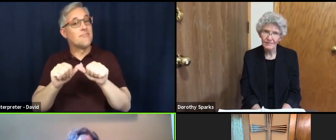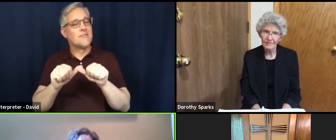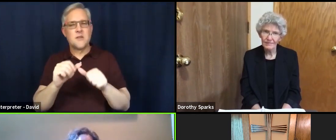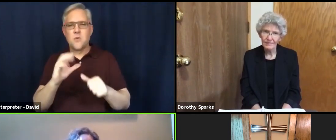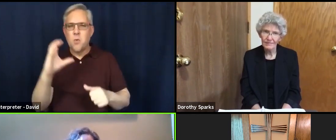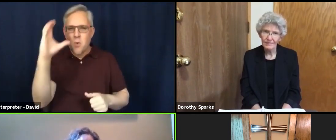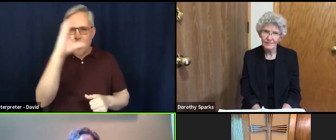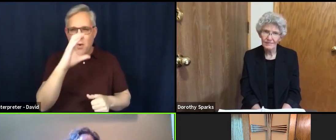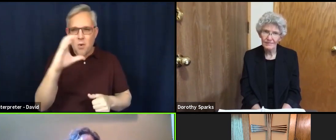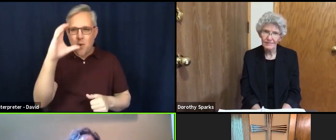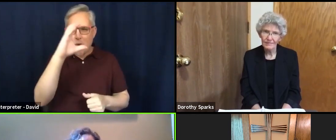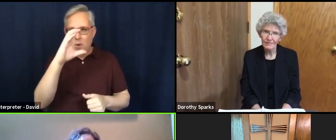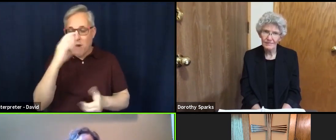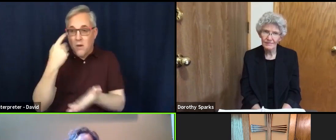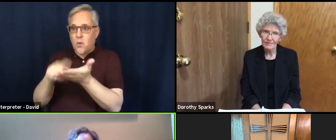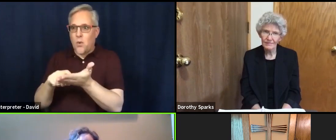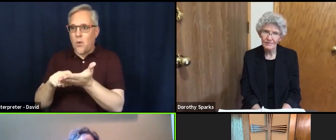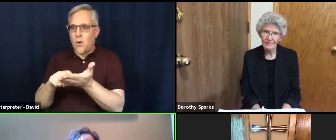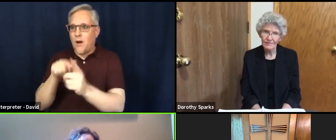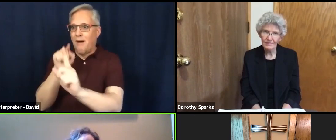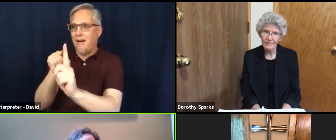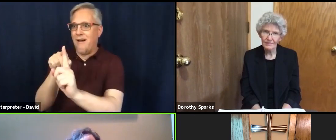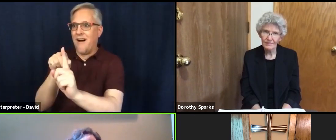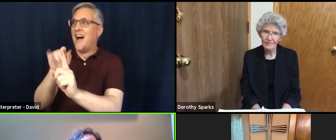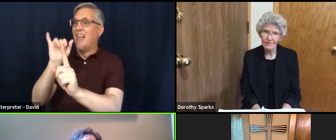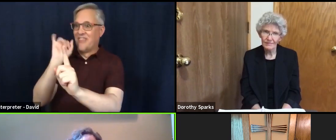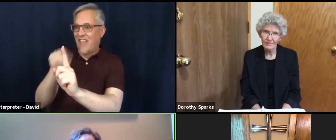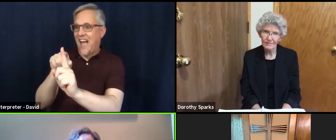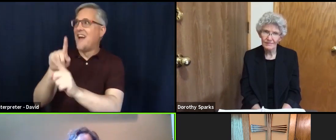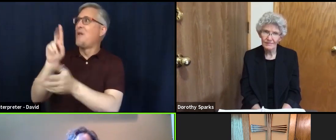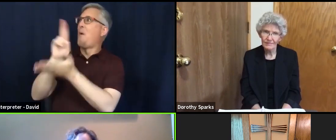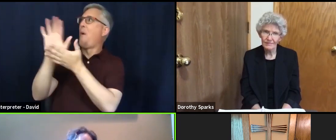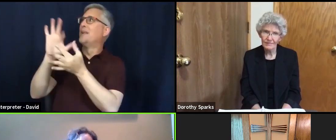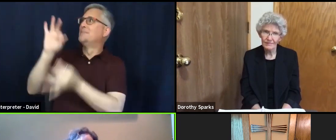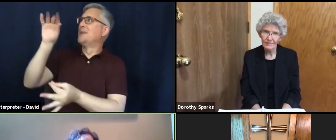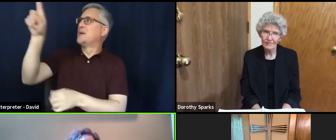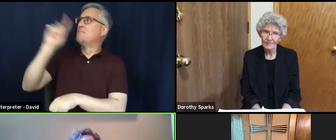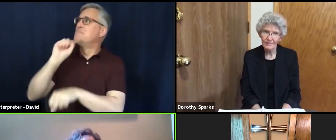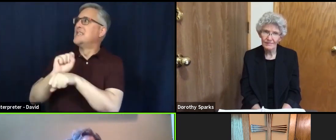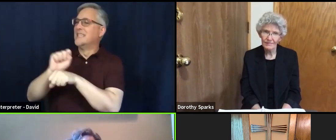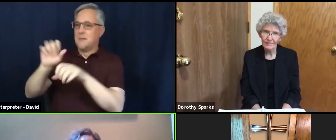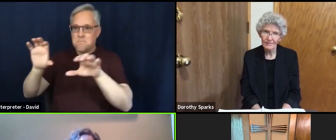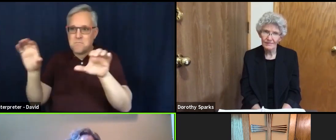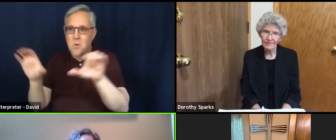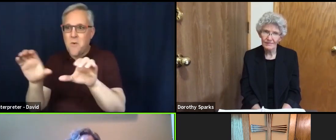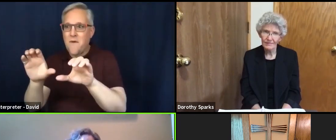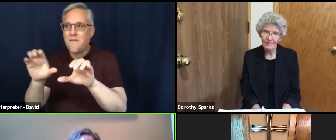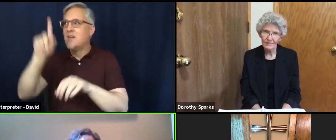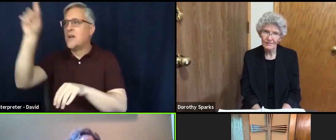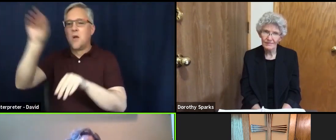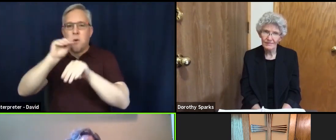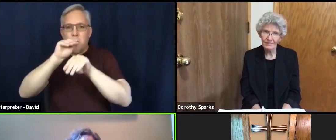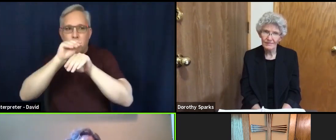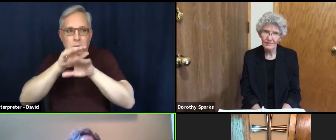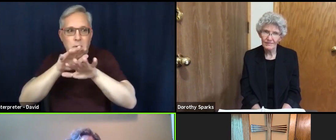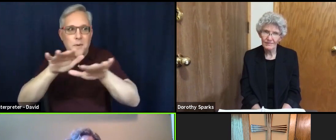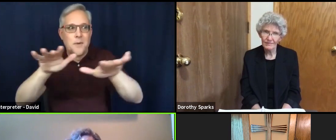Holy Spirit moving, breathing, blowing all over our beautiful